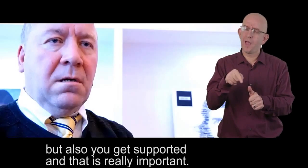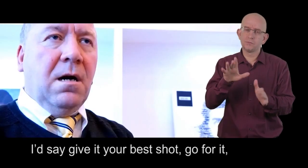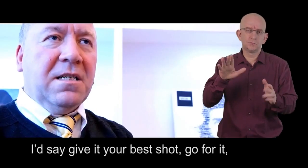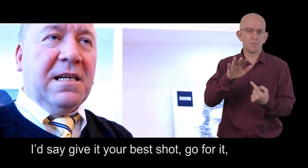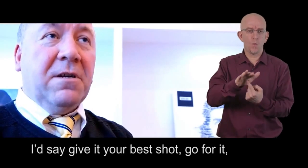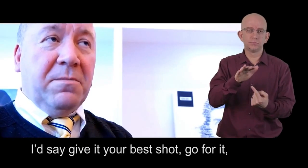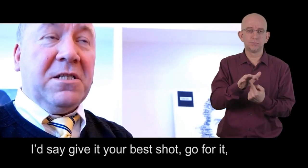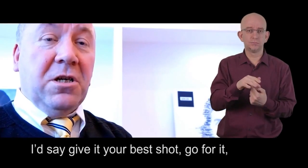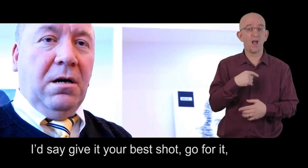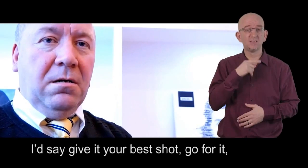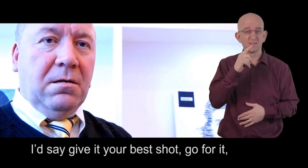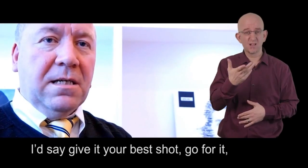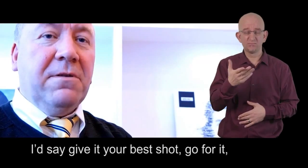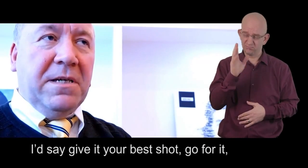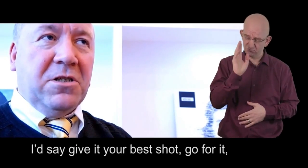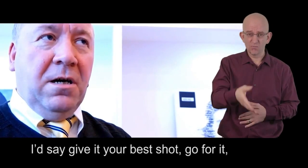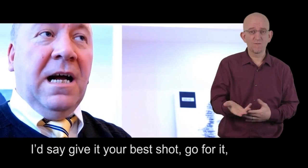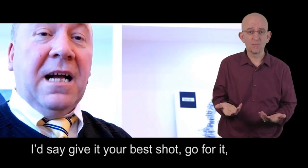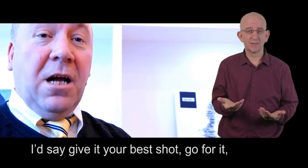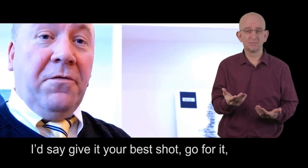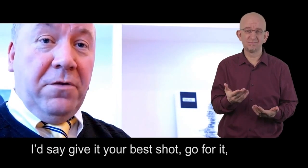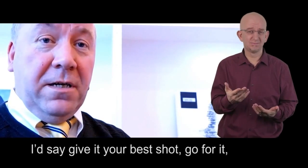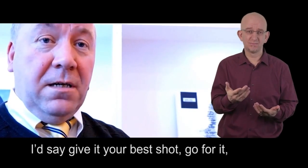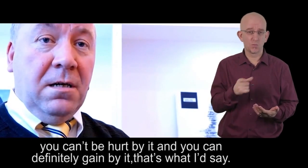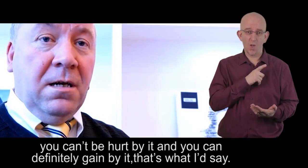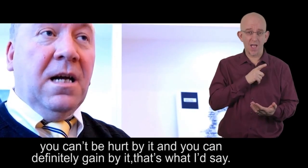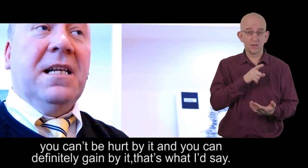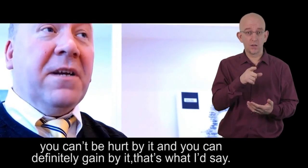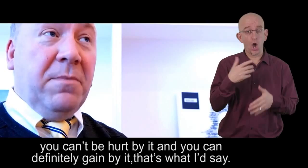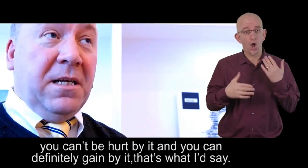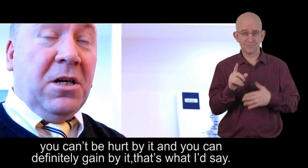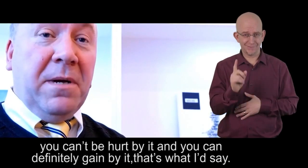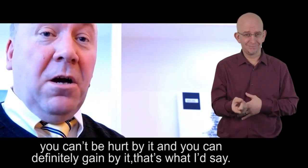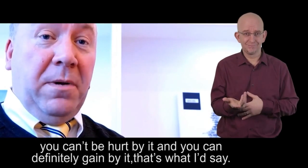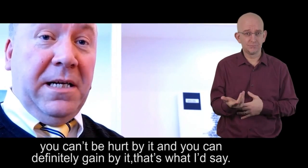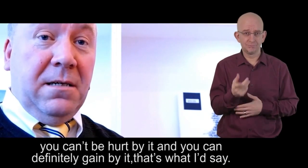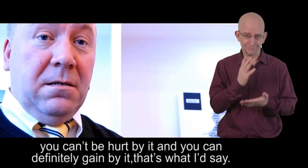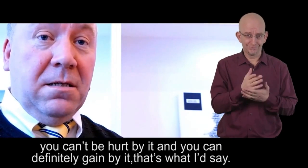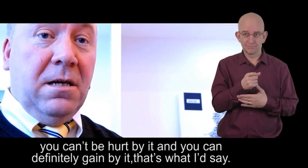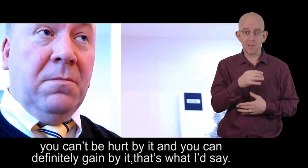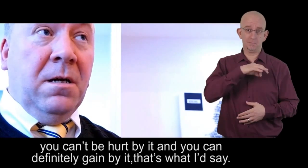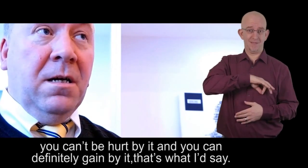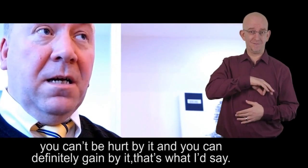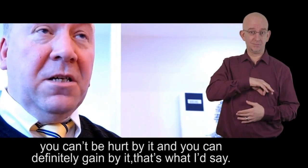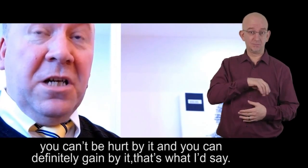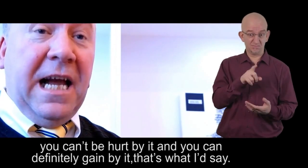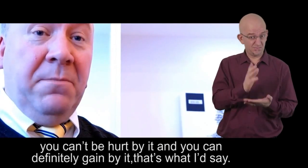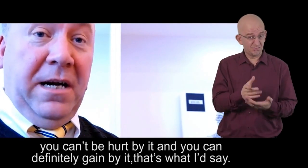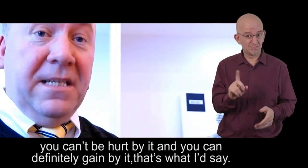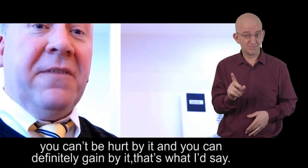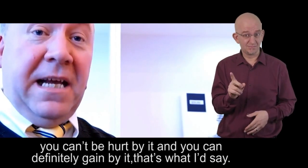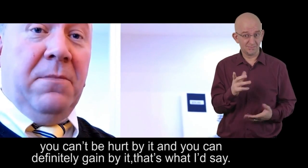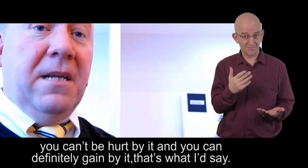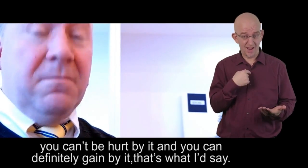really important I'd say give it your best shot give it best shot I'd go for it nothing could be you can't be hurt by it and you can